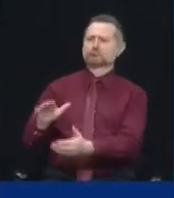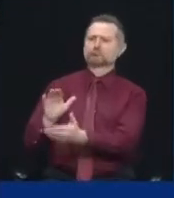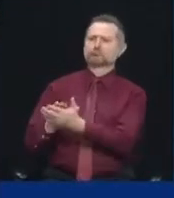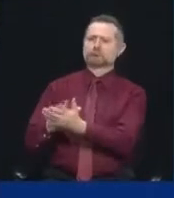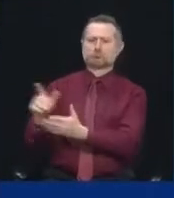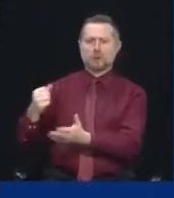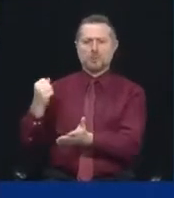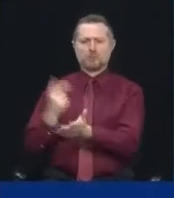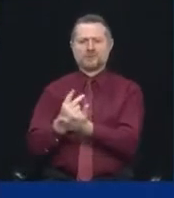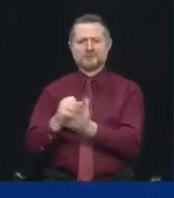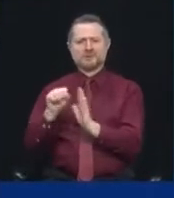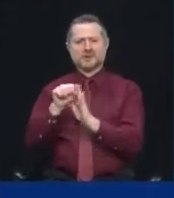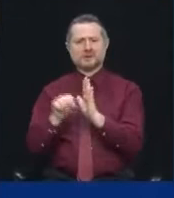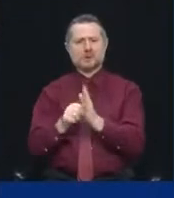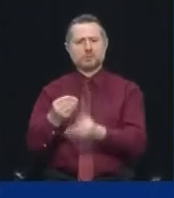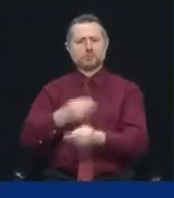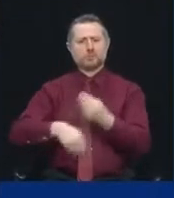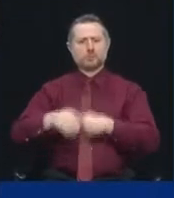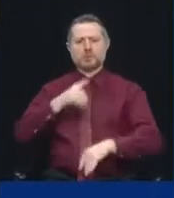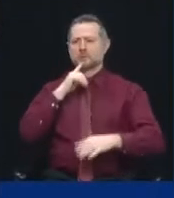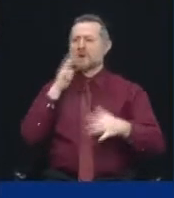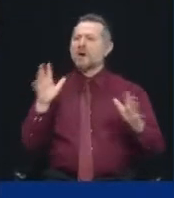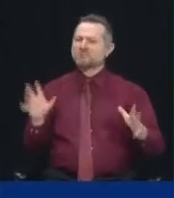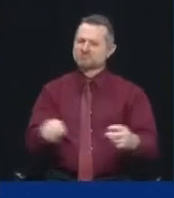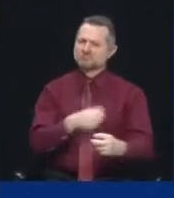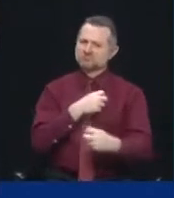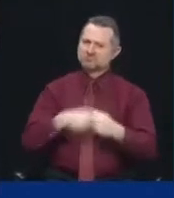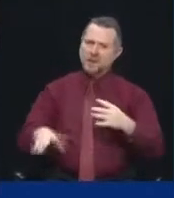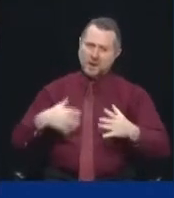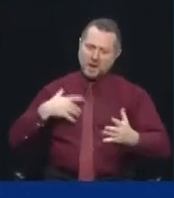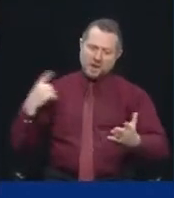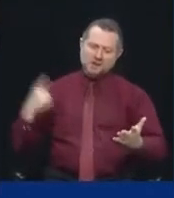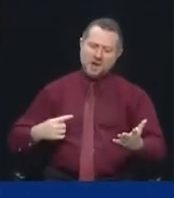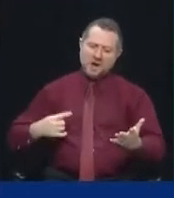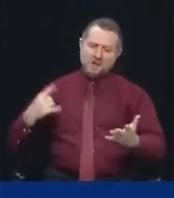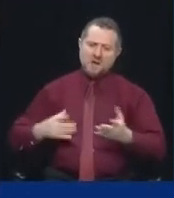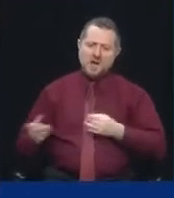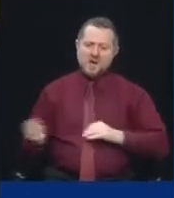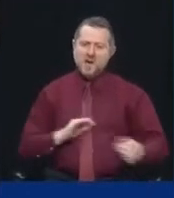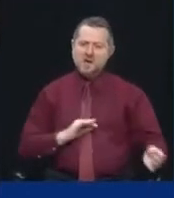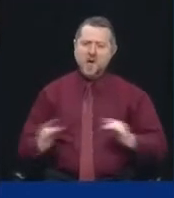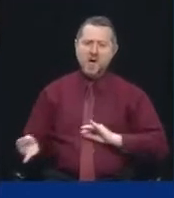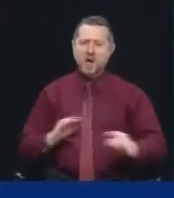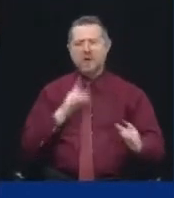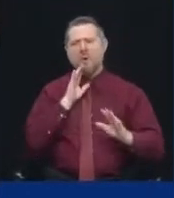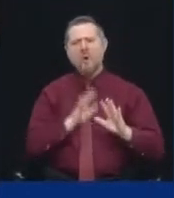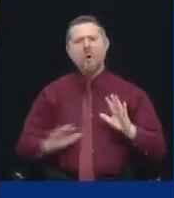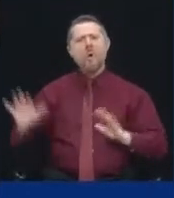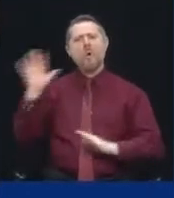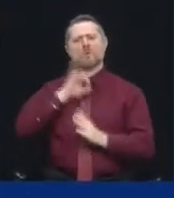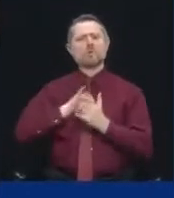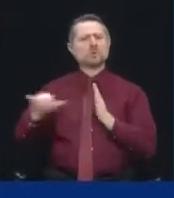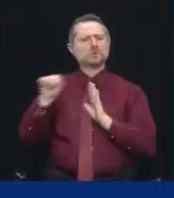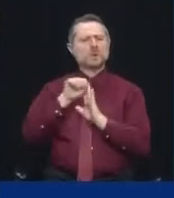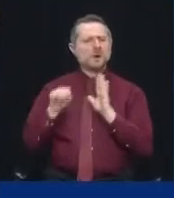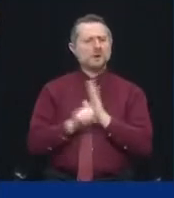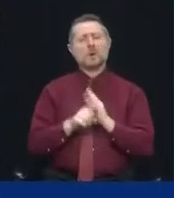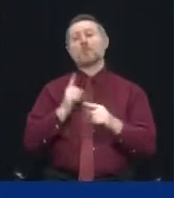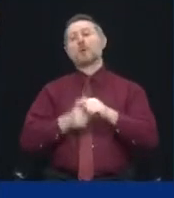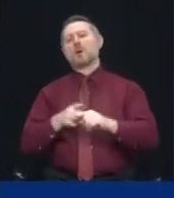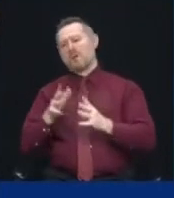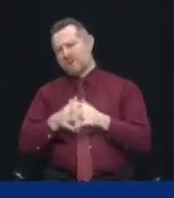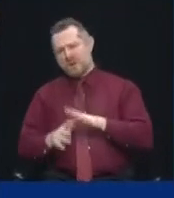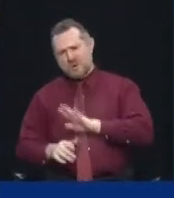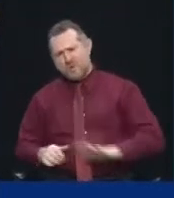budget, a lot going on in the world, a lot going on in the country and the state, between the COVID situation and